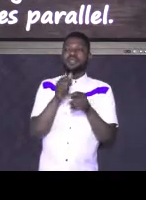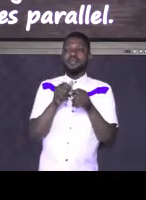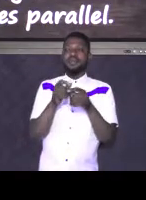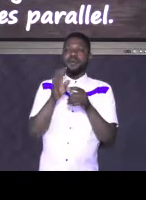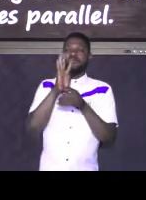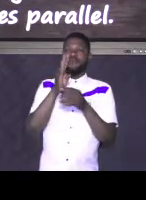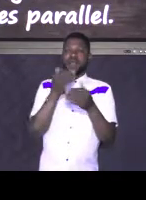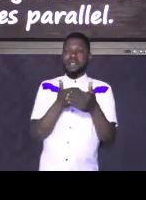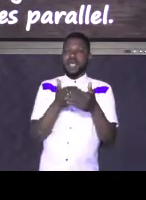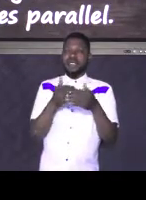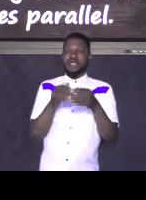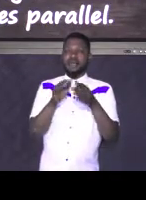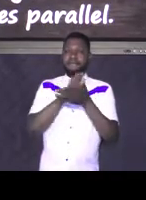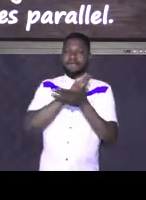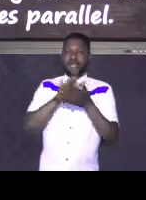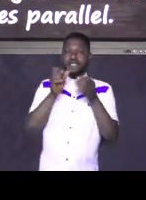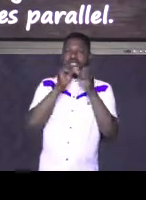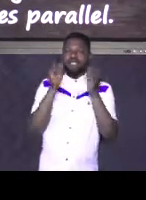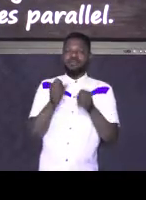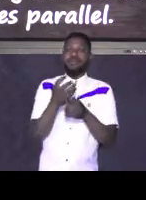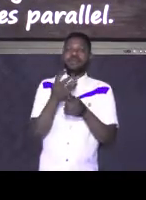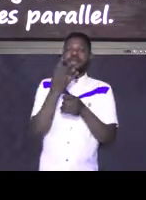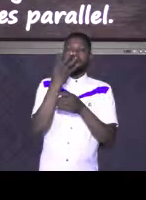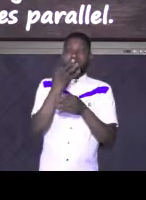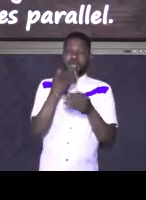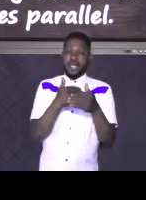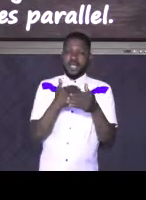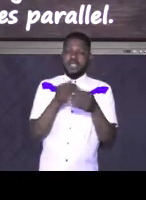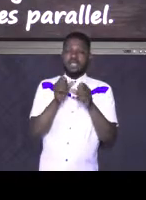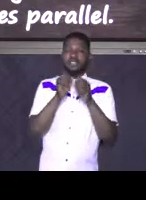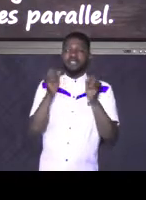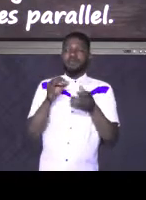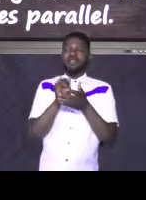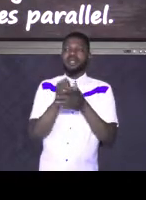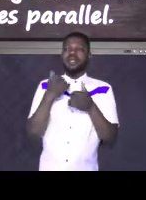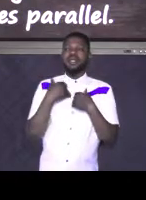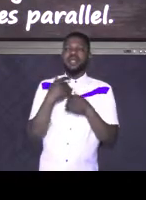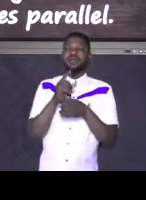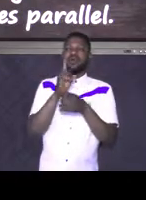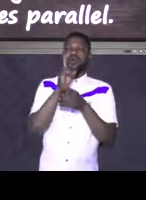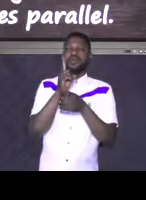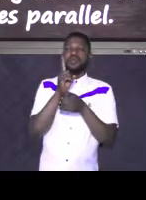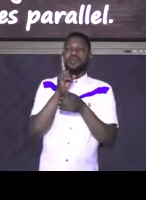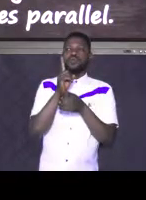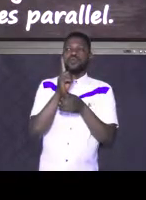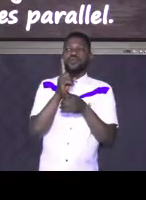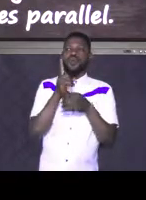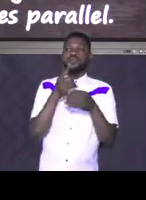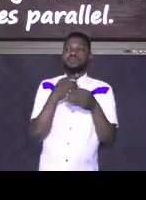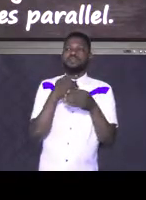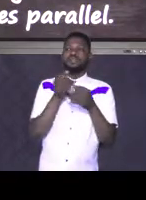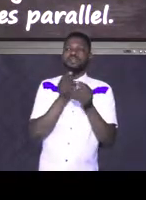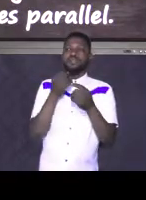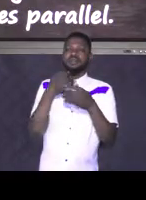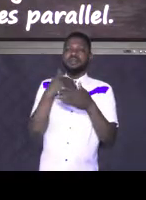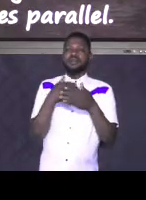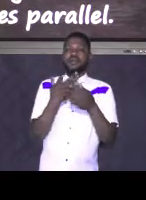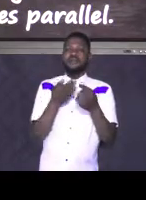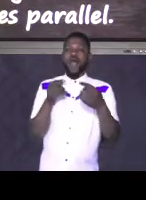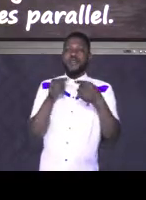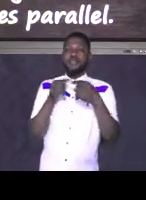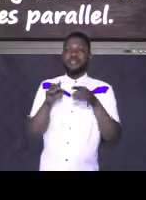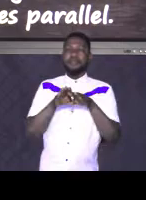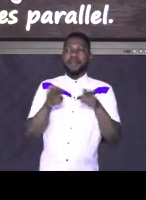trapezoid is a four-sided plane shape. It's a four-sided shape that has only one set of opposite